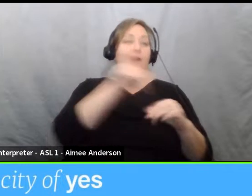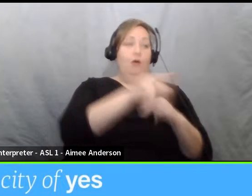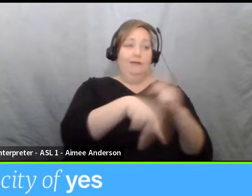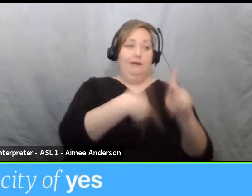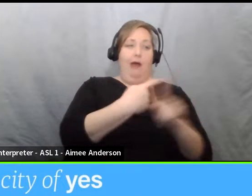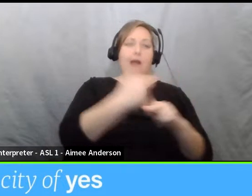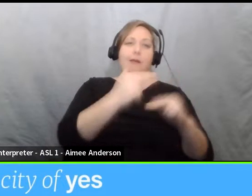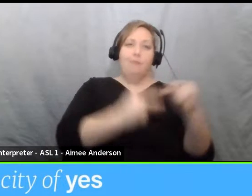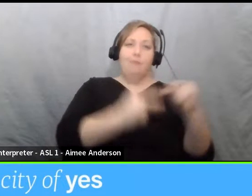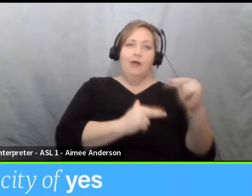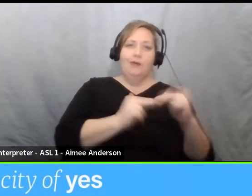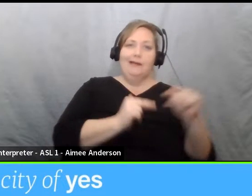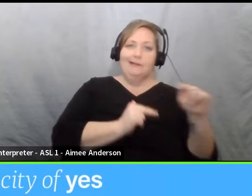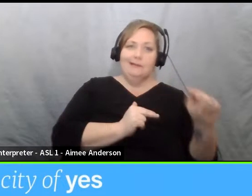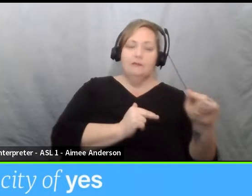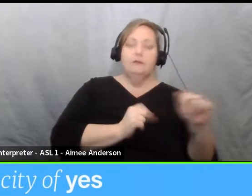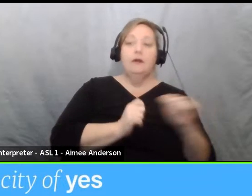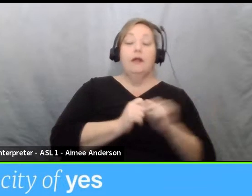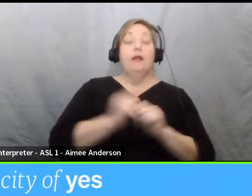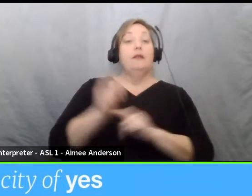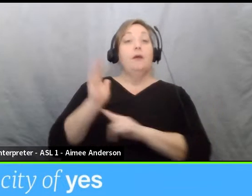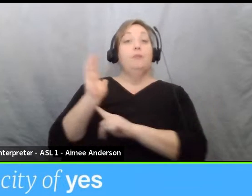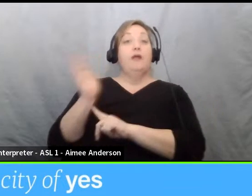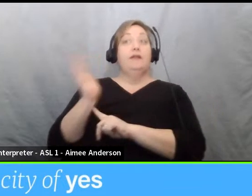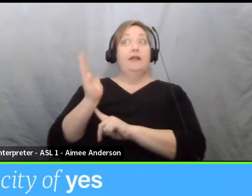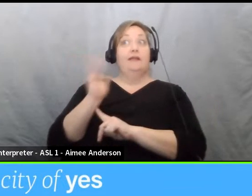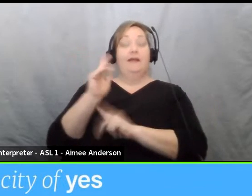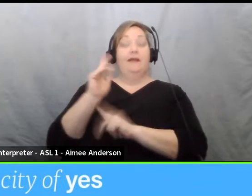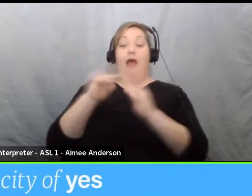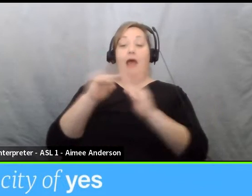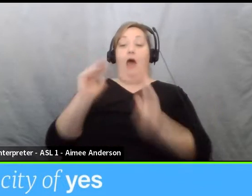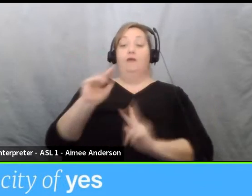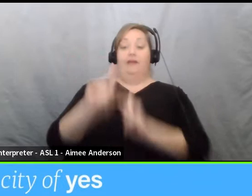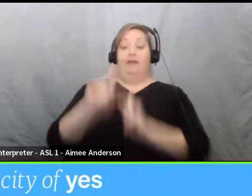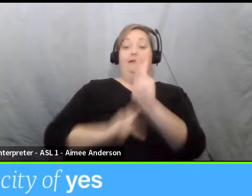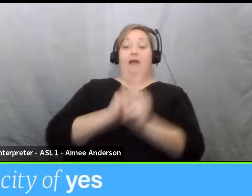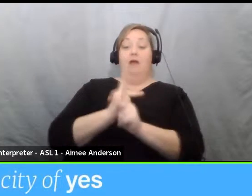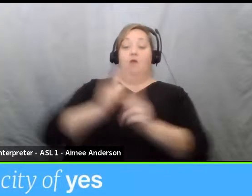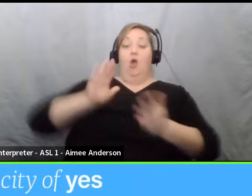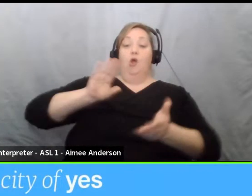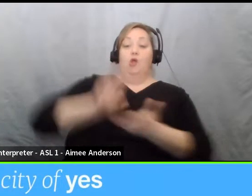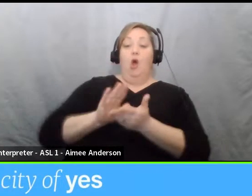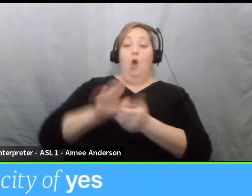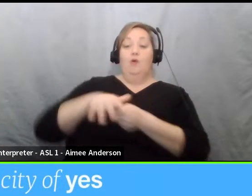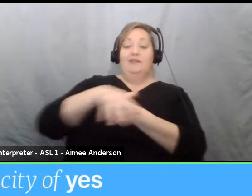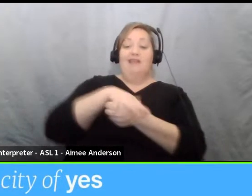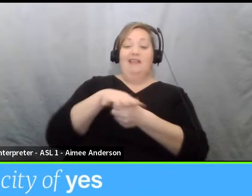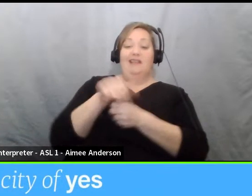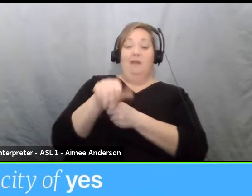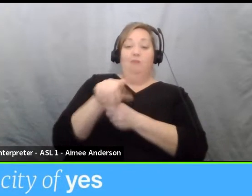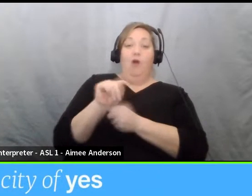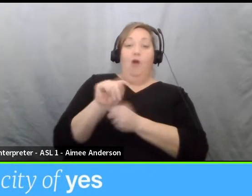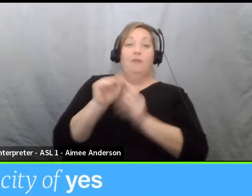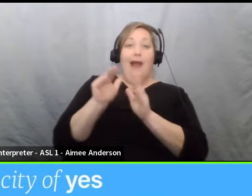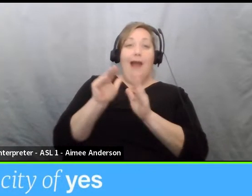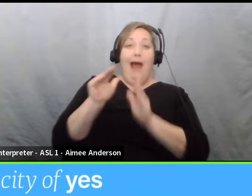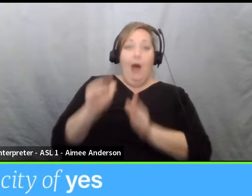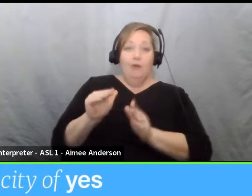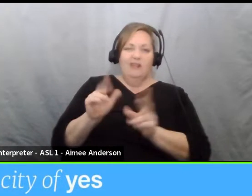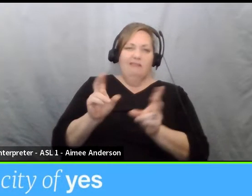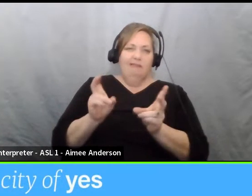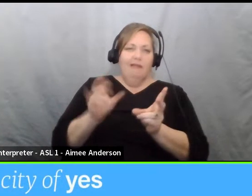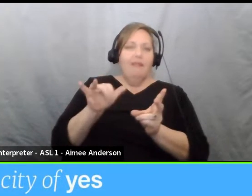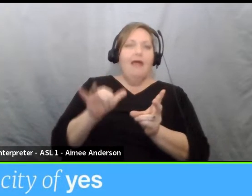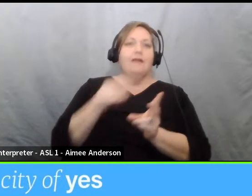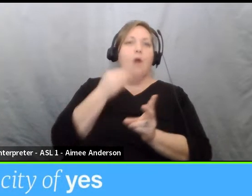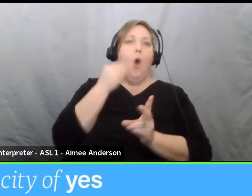mentioned in the presentation, these housing types, a low density apartment building was really like the home